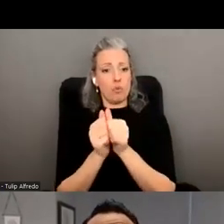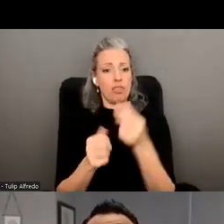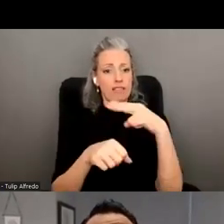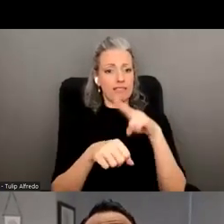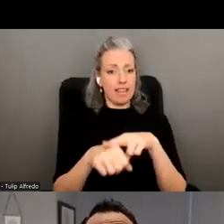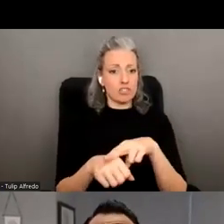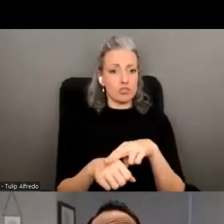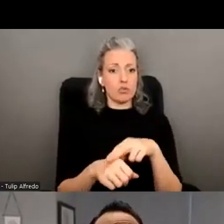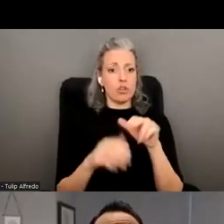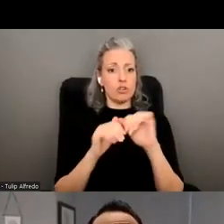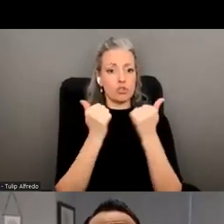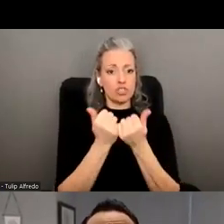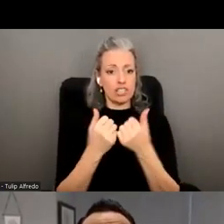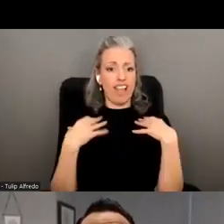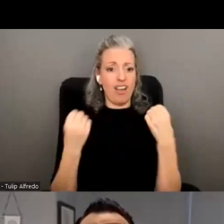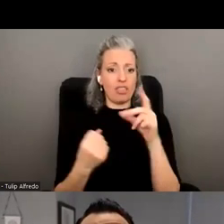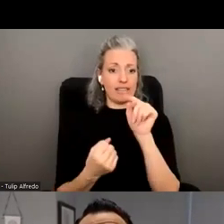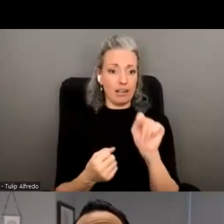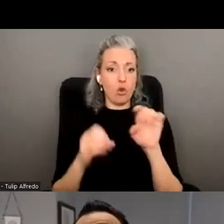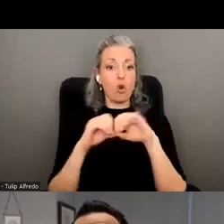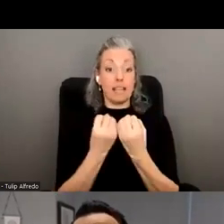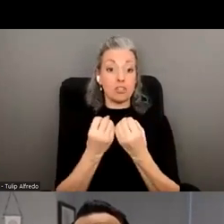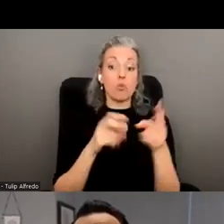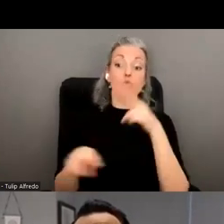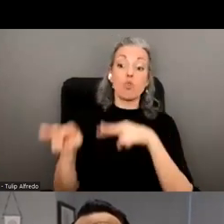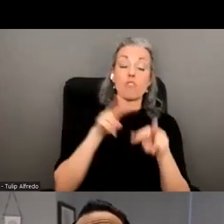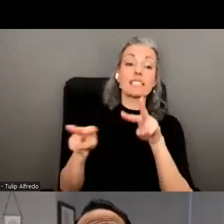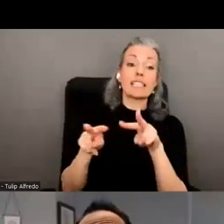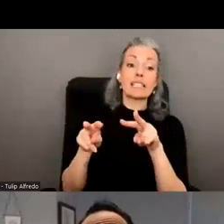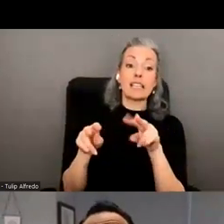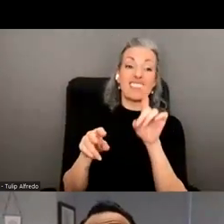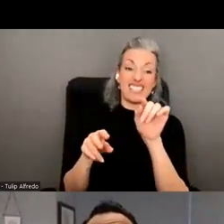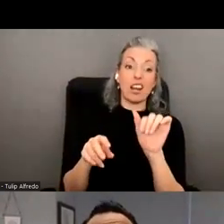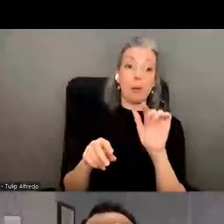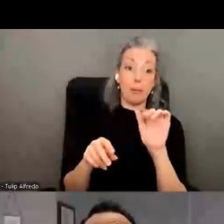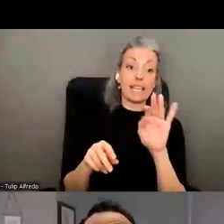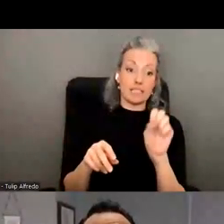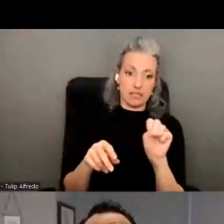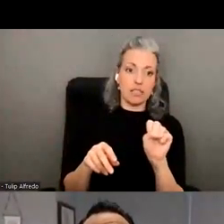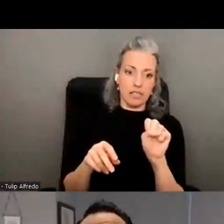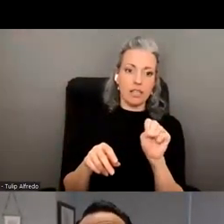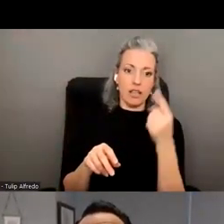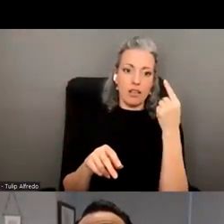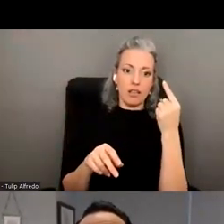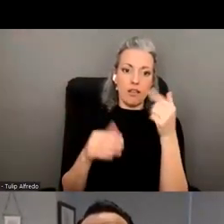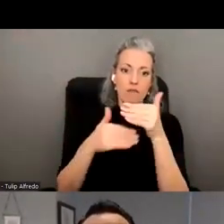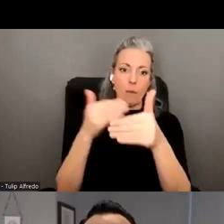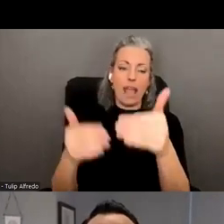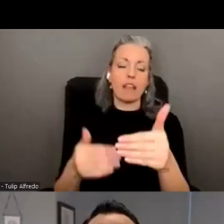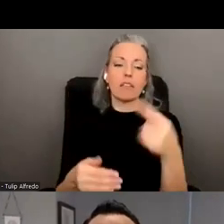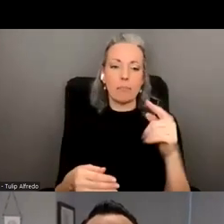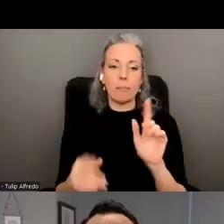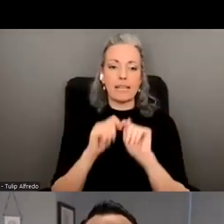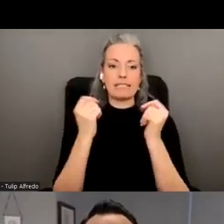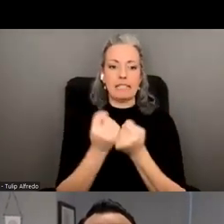Data Organizations, which oversees the National All-Payer Claims Database, common data layout, format, and members of my team